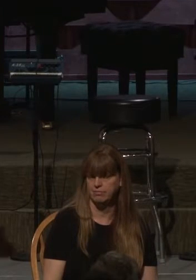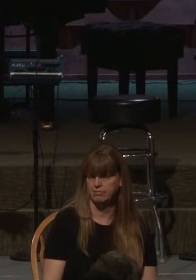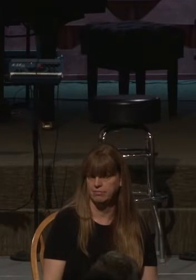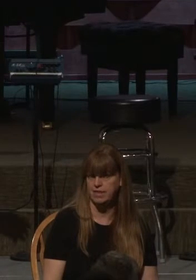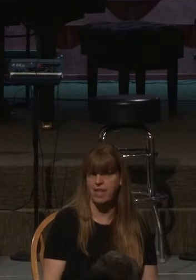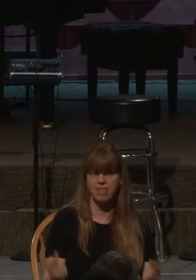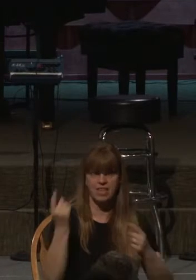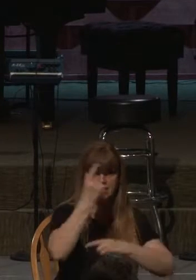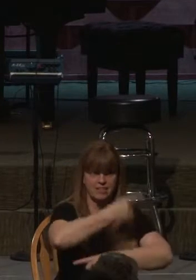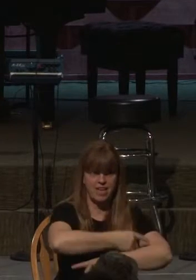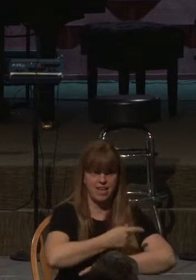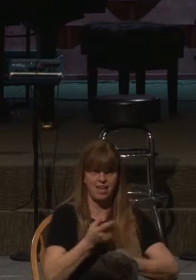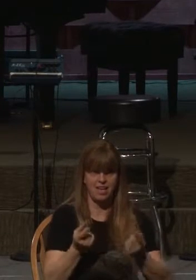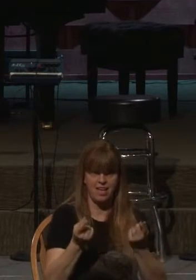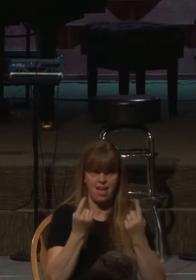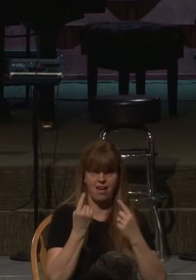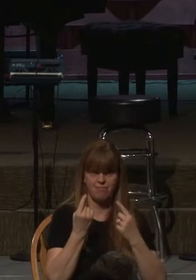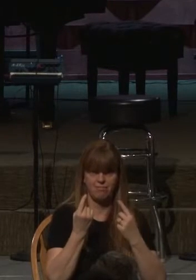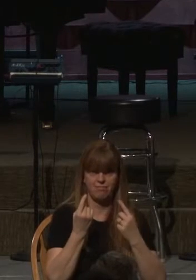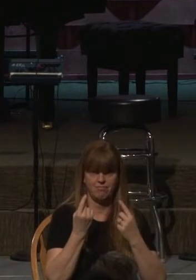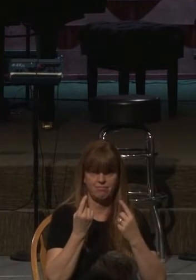And the day came and went.